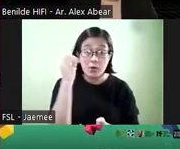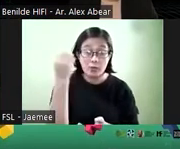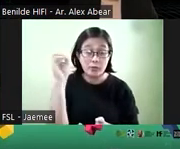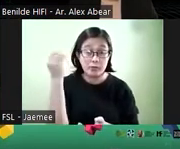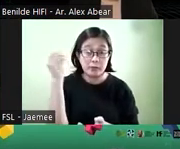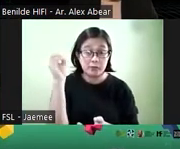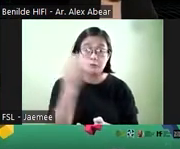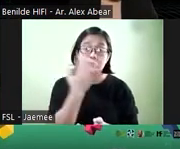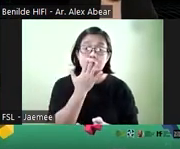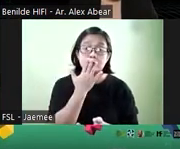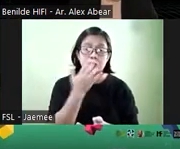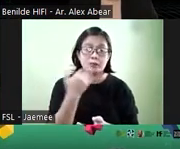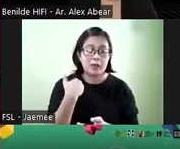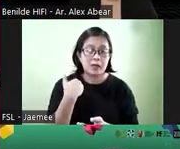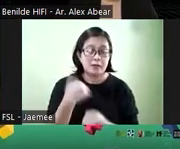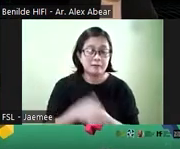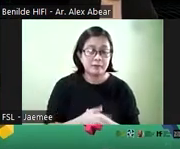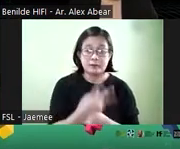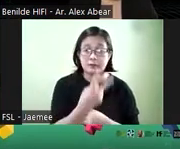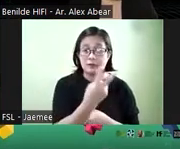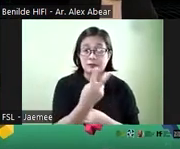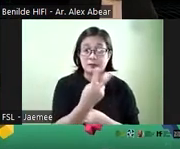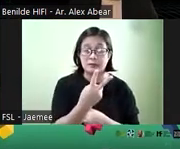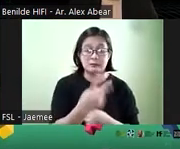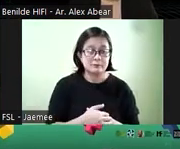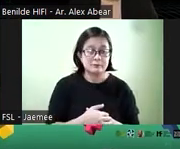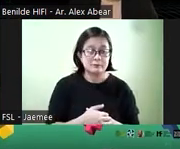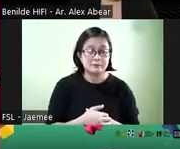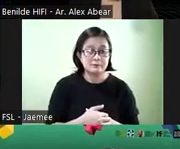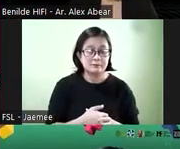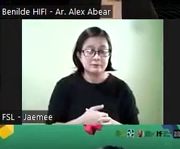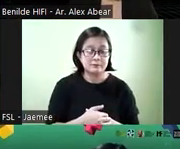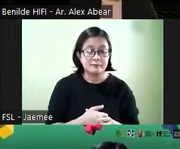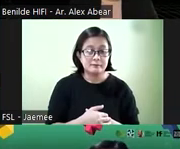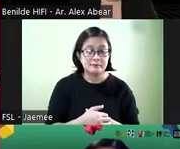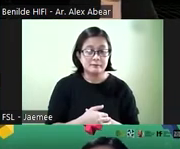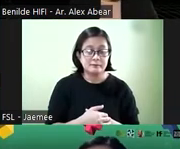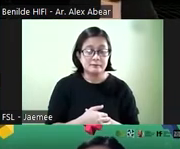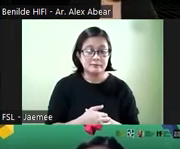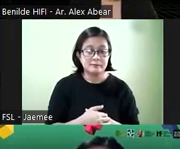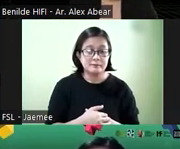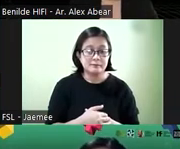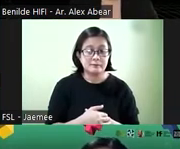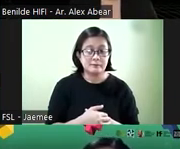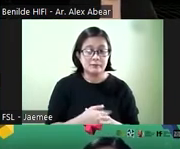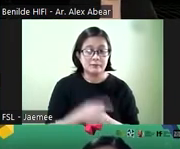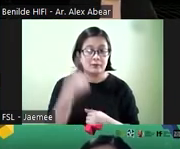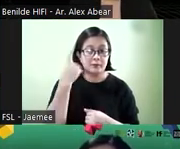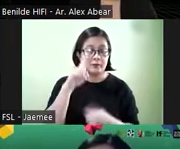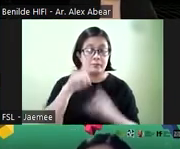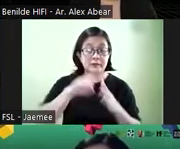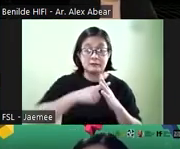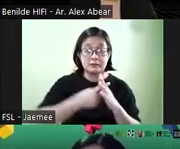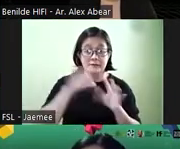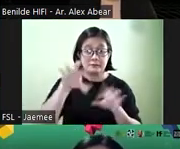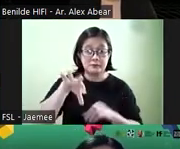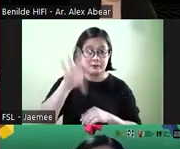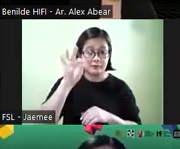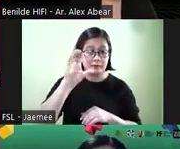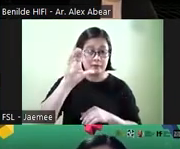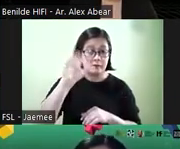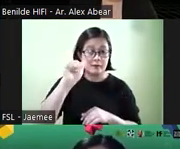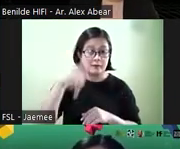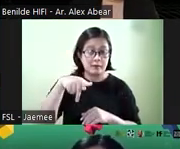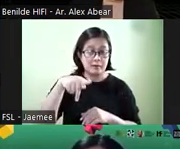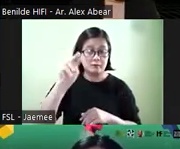currently focusing first on these two. So what's that? So that's startup discovery and capstone projects